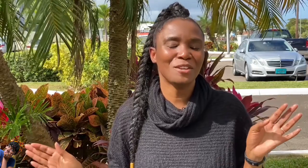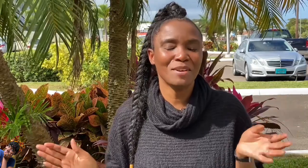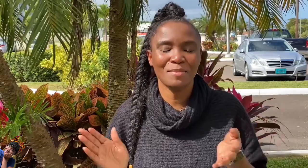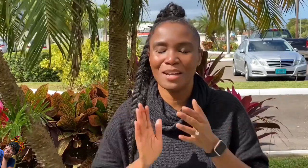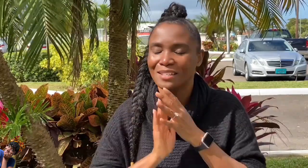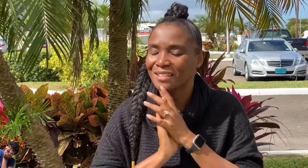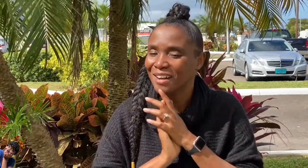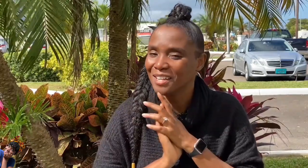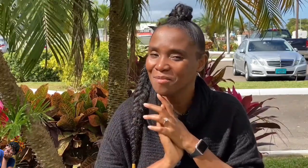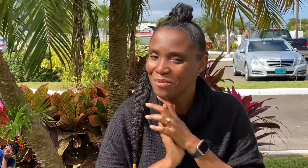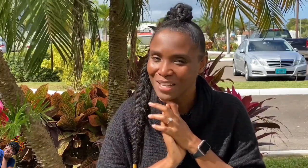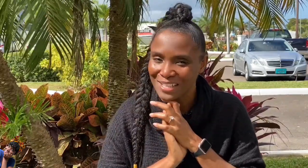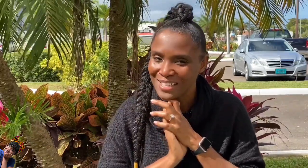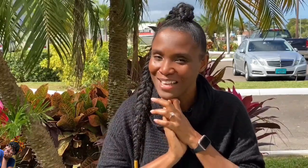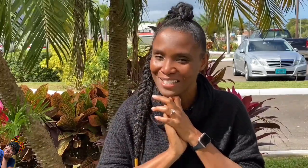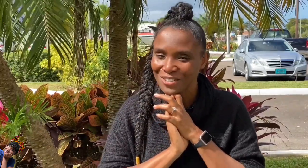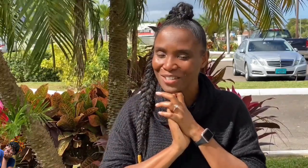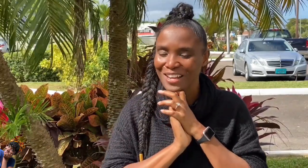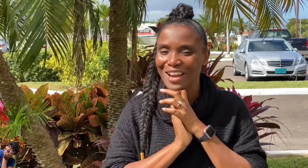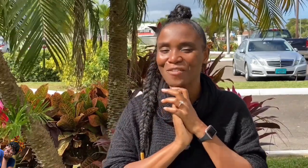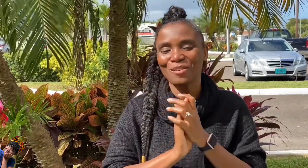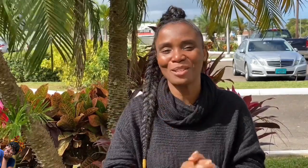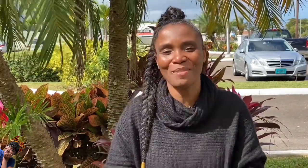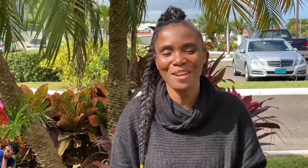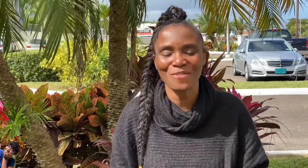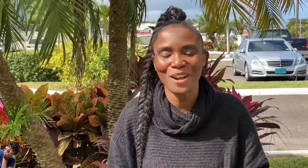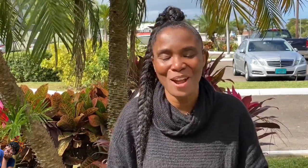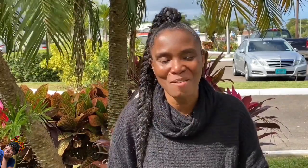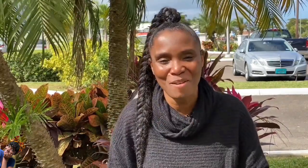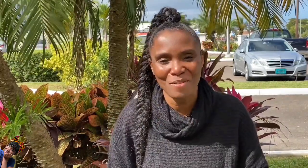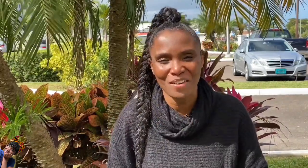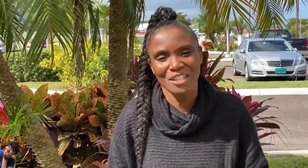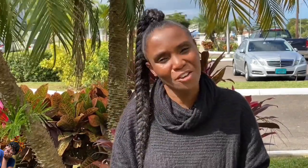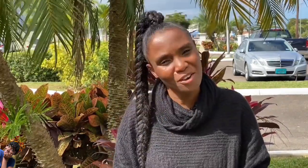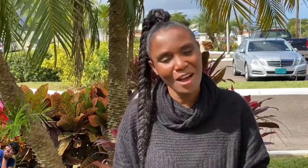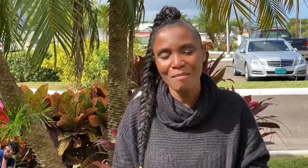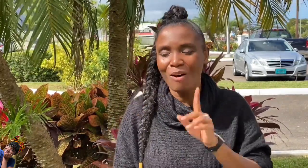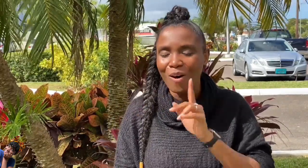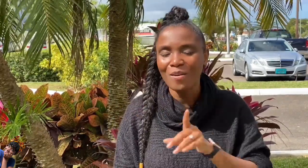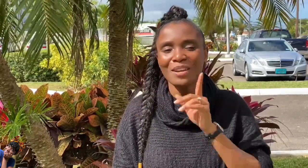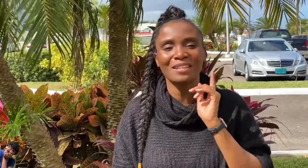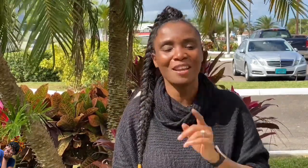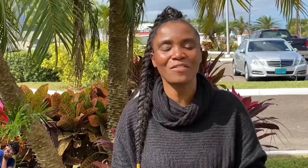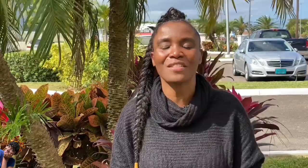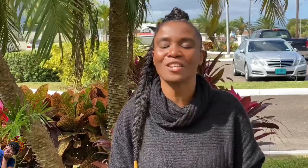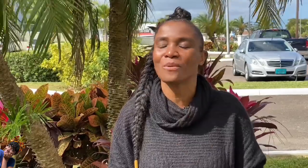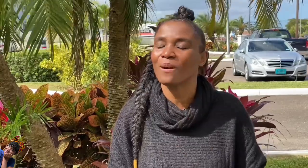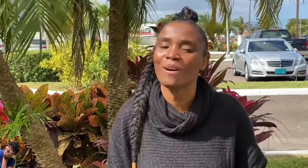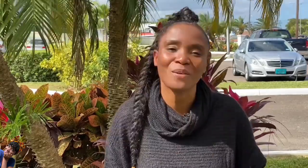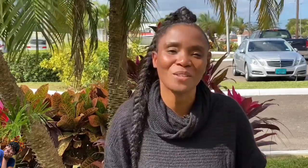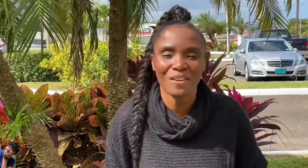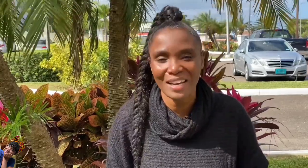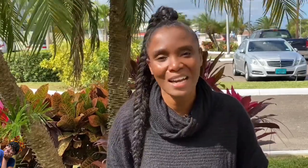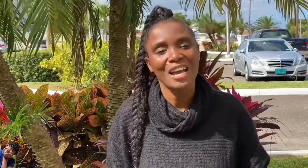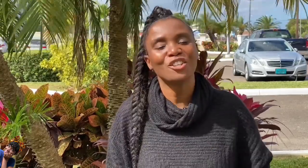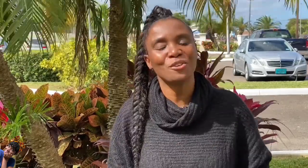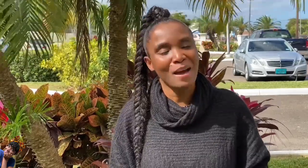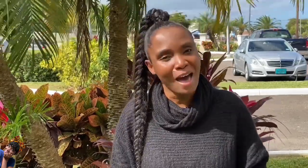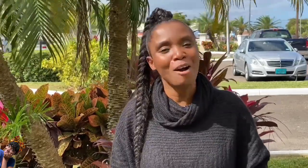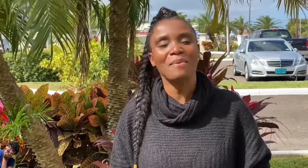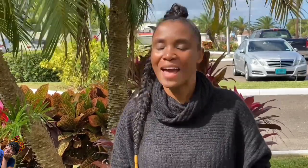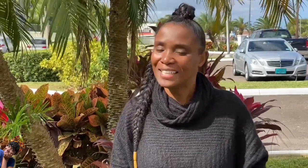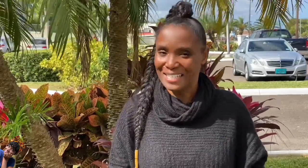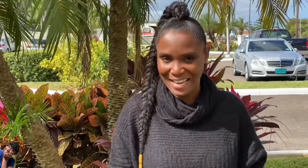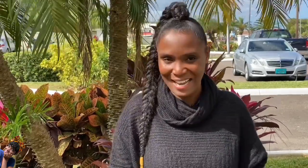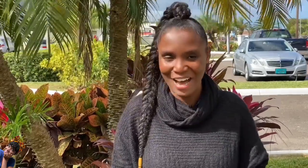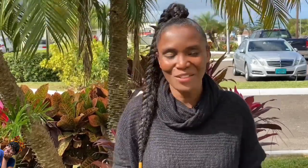Thank you so much, my darling Princess Julia from Jamaica, for our memory verse. And you know, I'm always thankful that you are always ready to